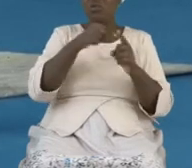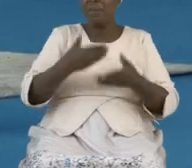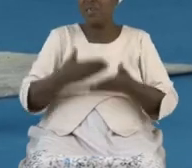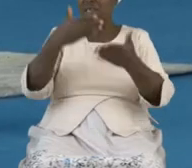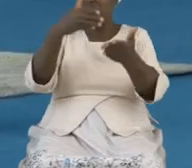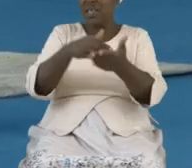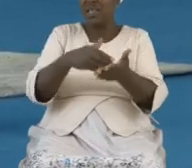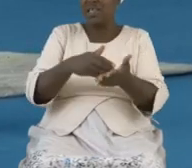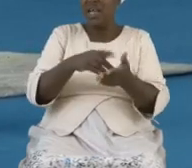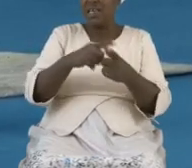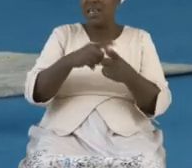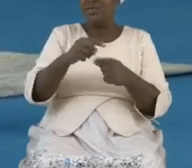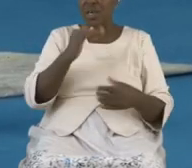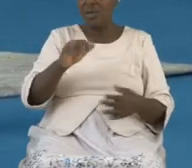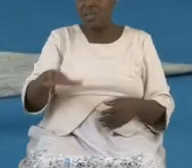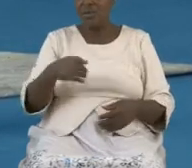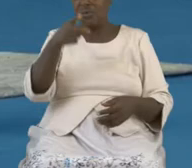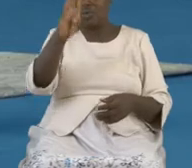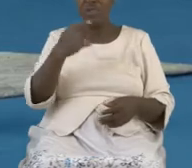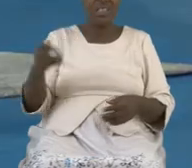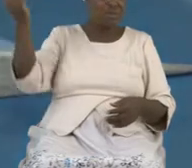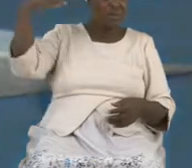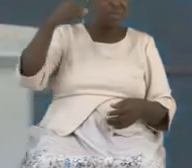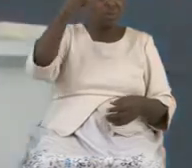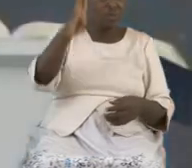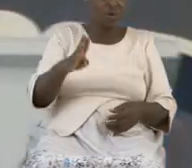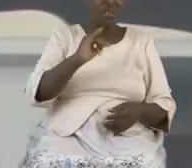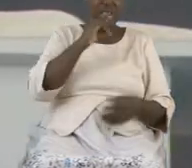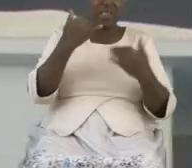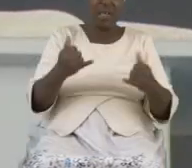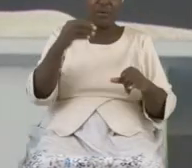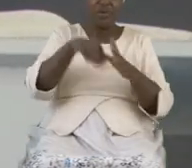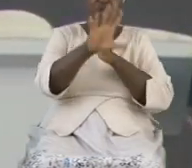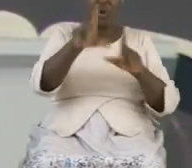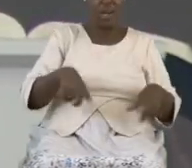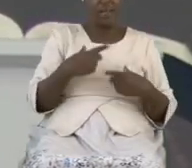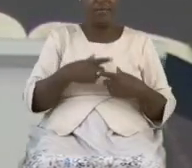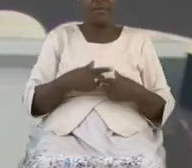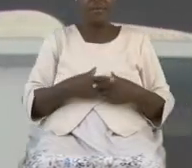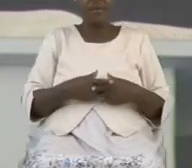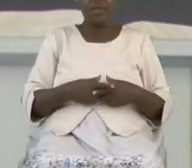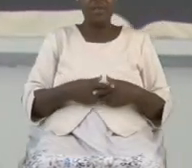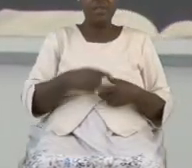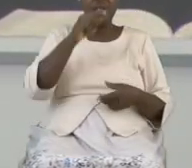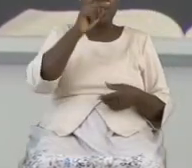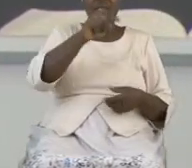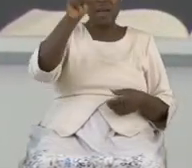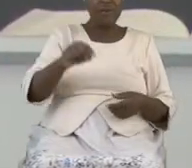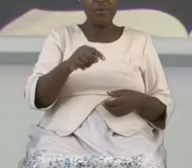of God, the grace of God is now in your life. Therefore,